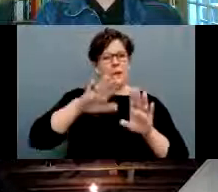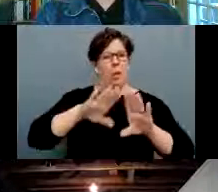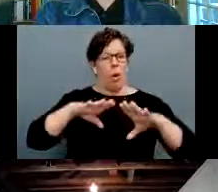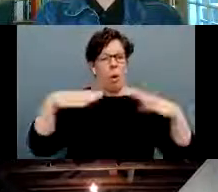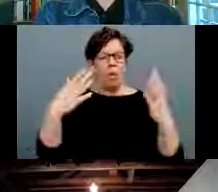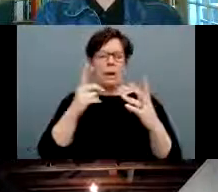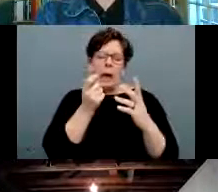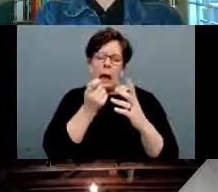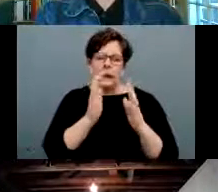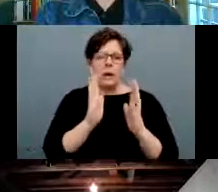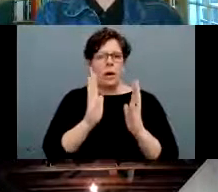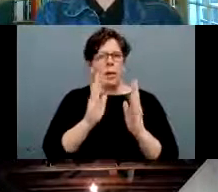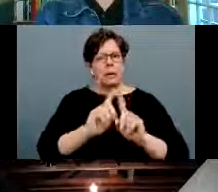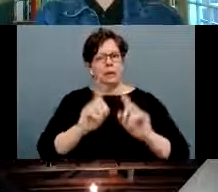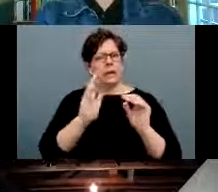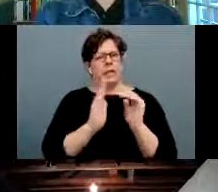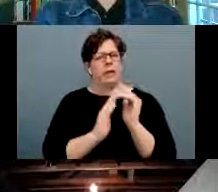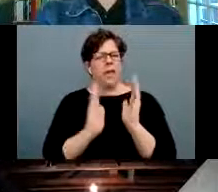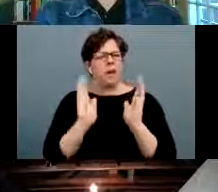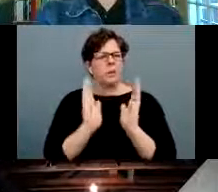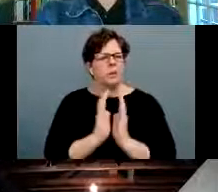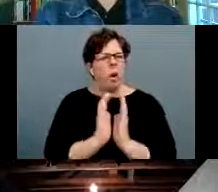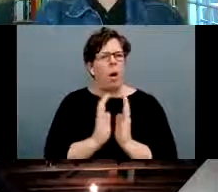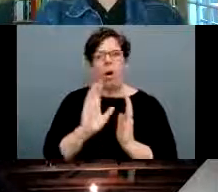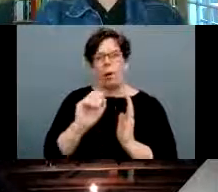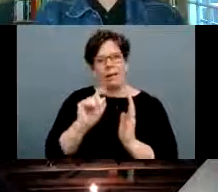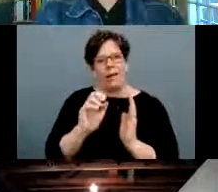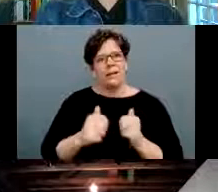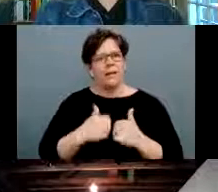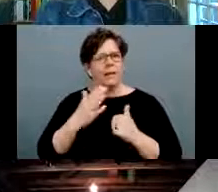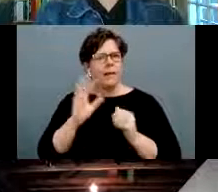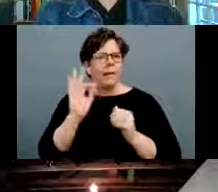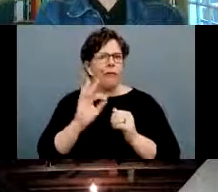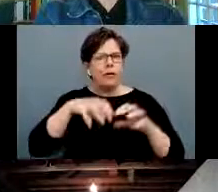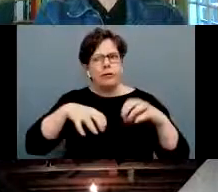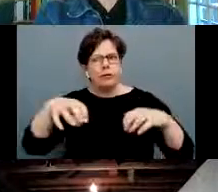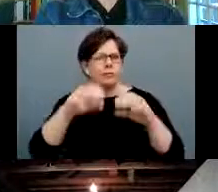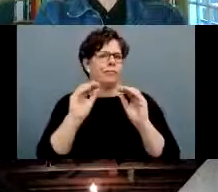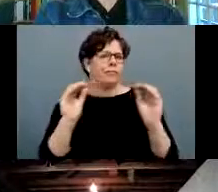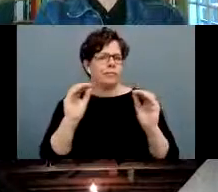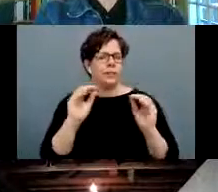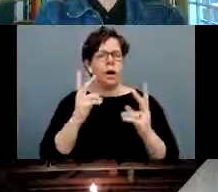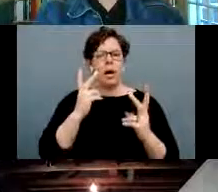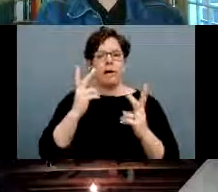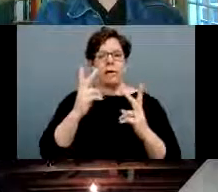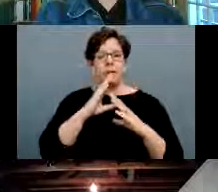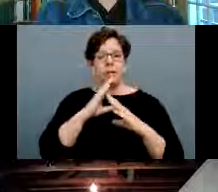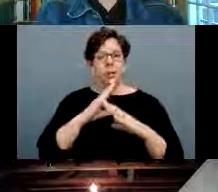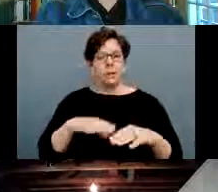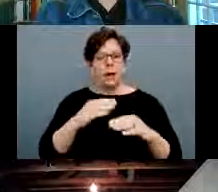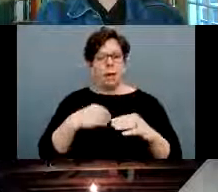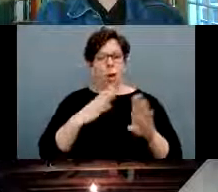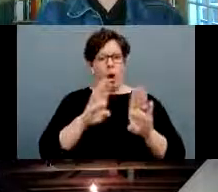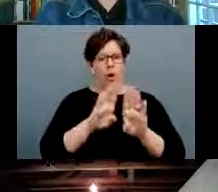to how small it may have been, full of furniture when Castle was living there. The visual silence afforded by the white walls